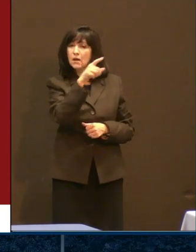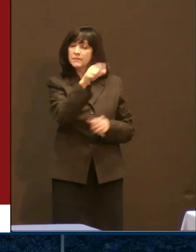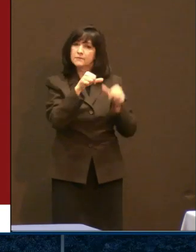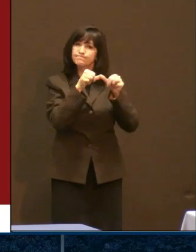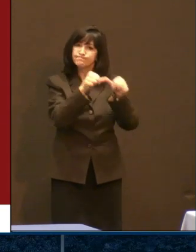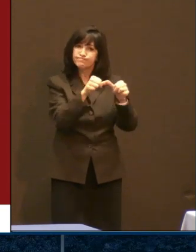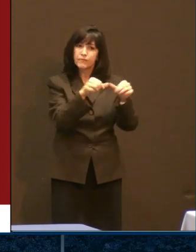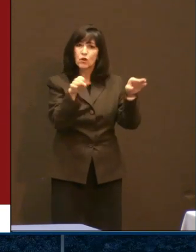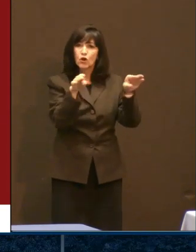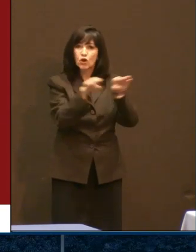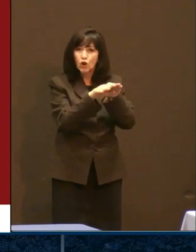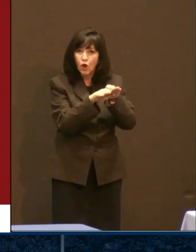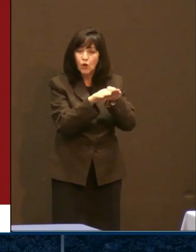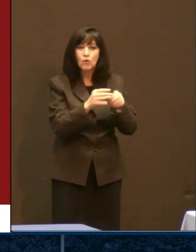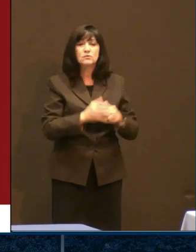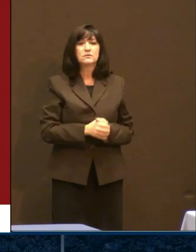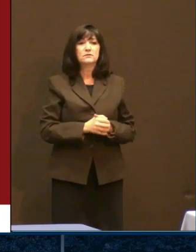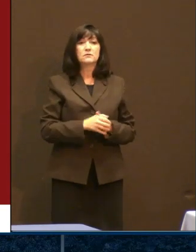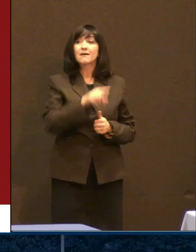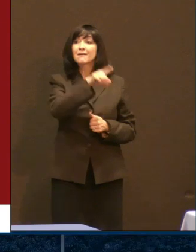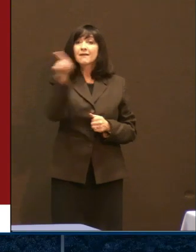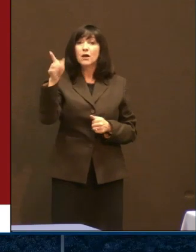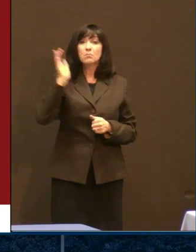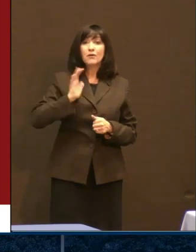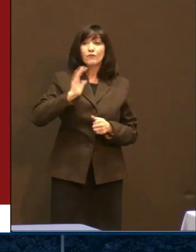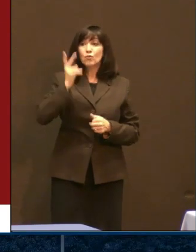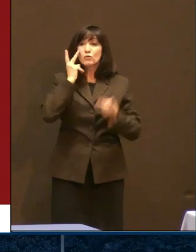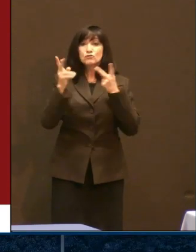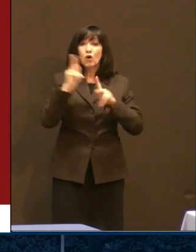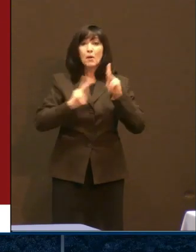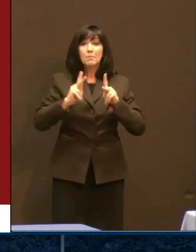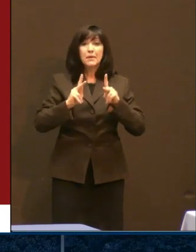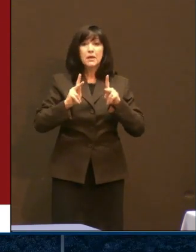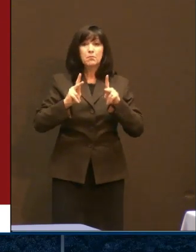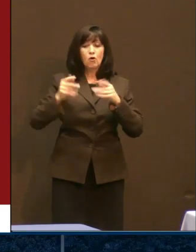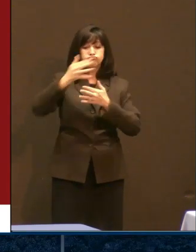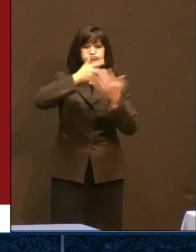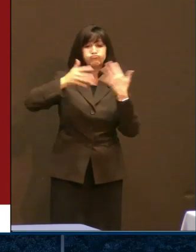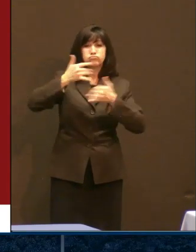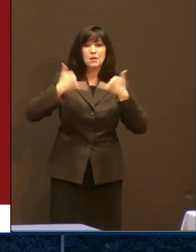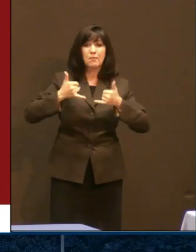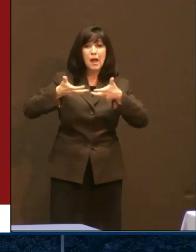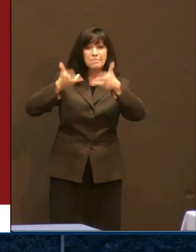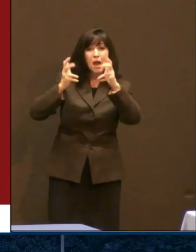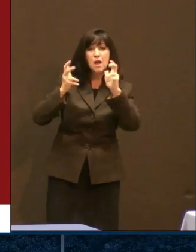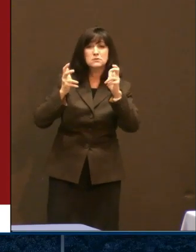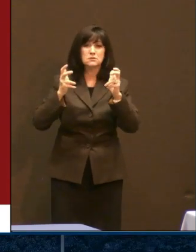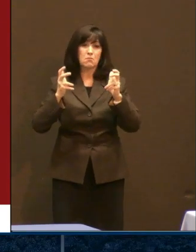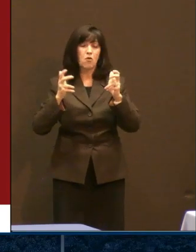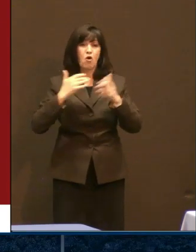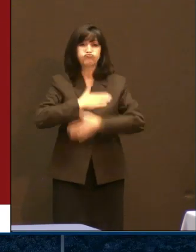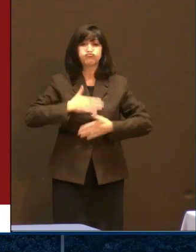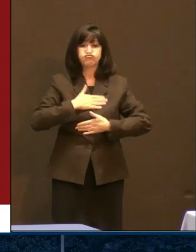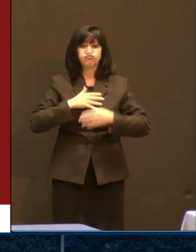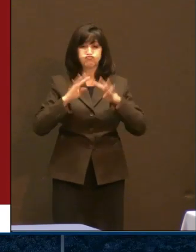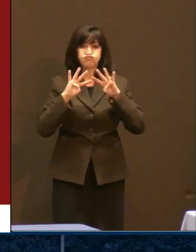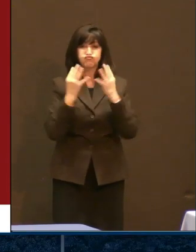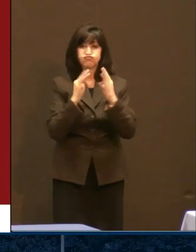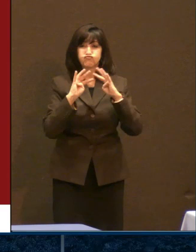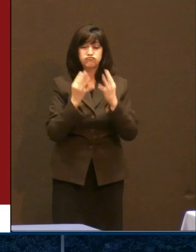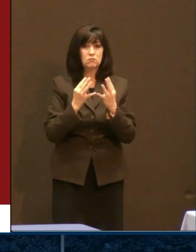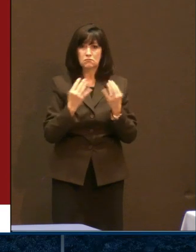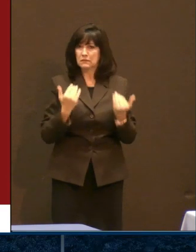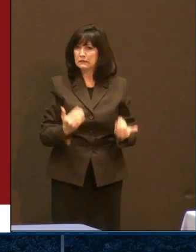not playing basketball on courts in our parks, and not going to our beaches, and all of those things. And I know it's